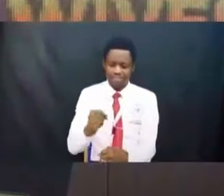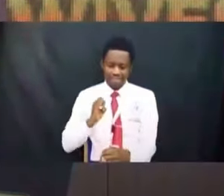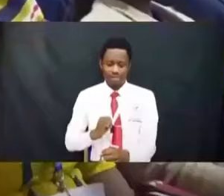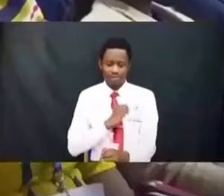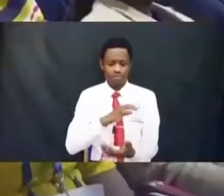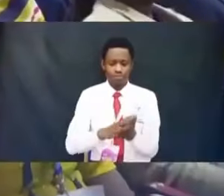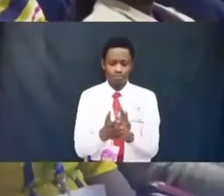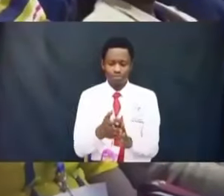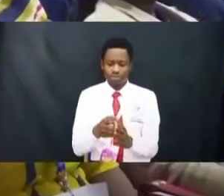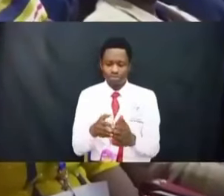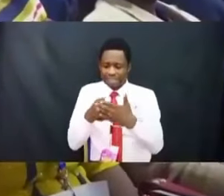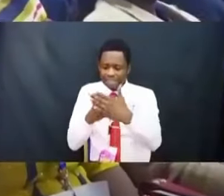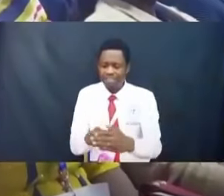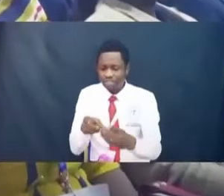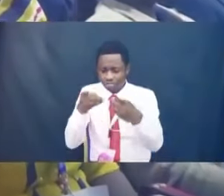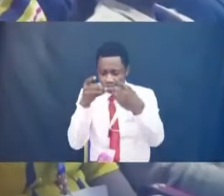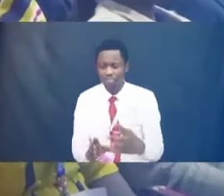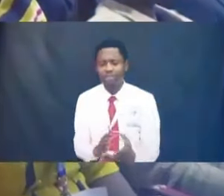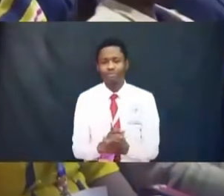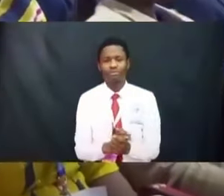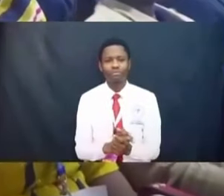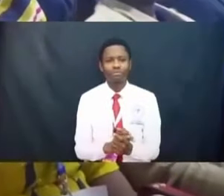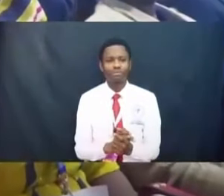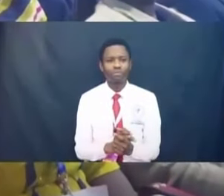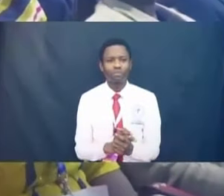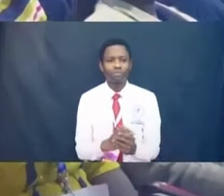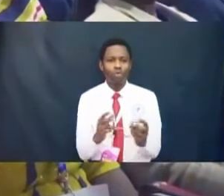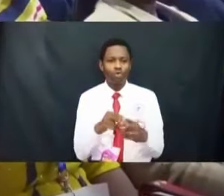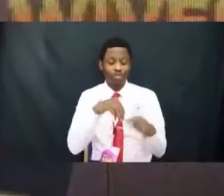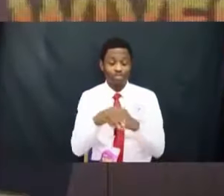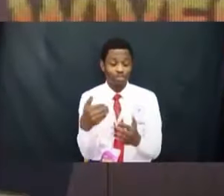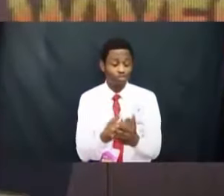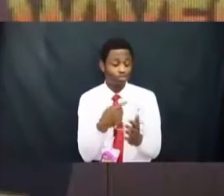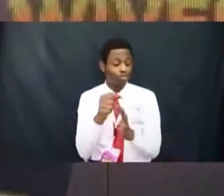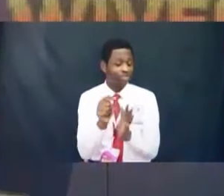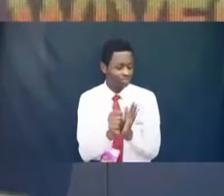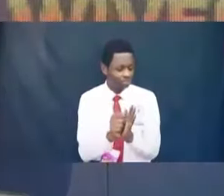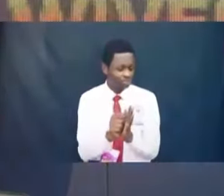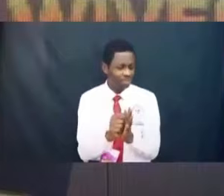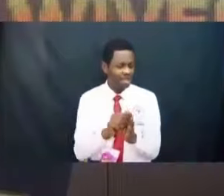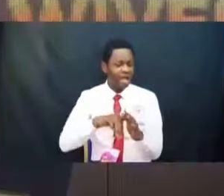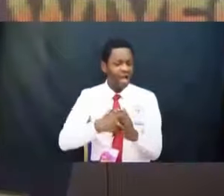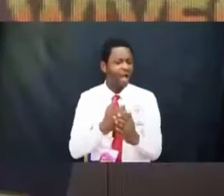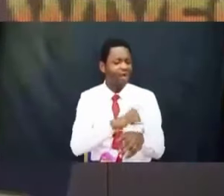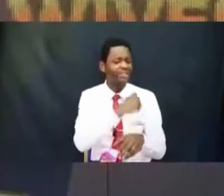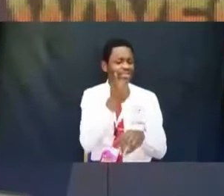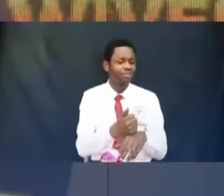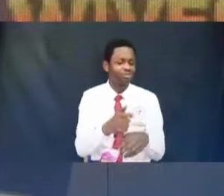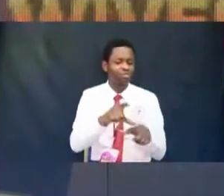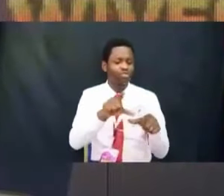So in the New Testament, we establish the local church by appointing leaders to man the